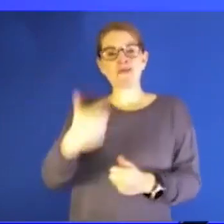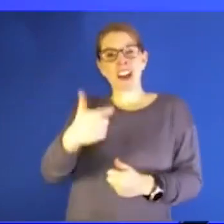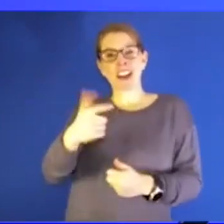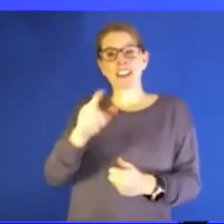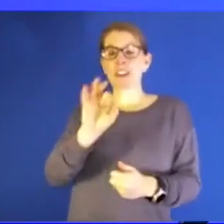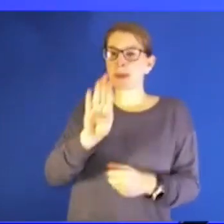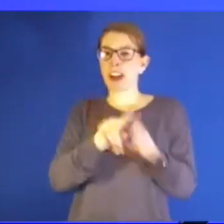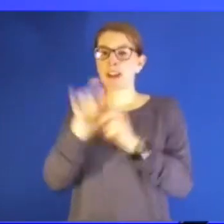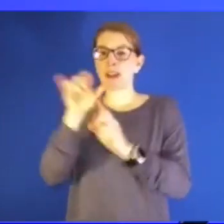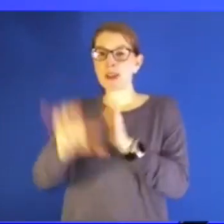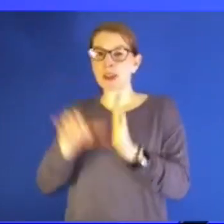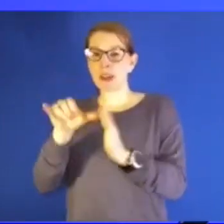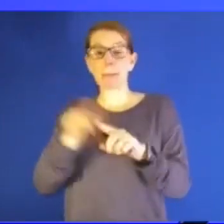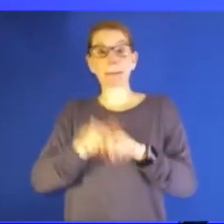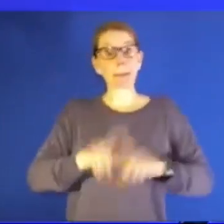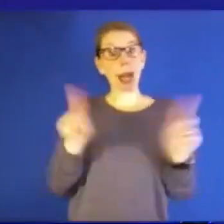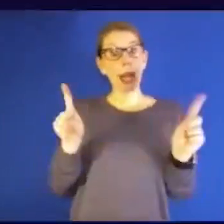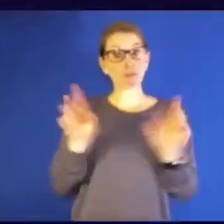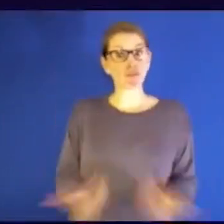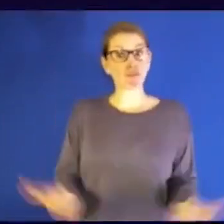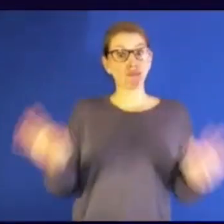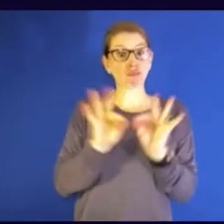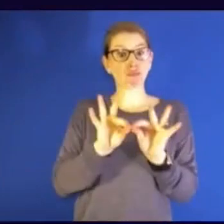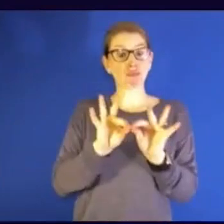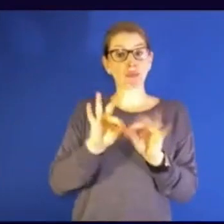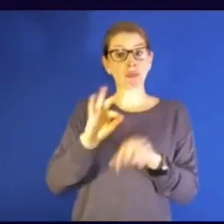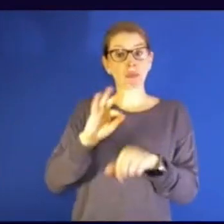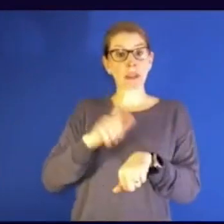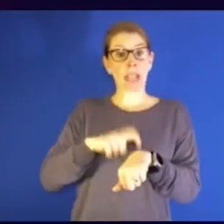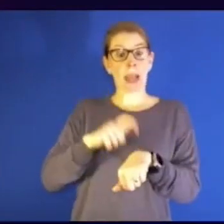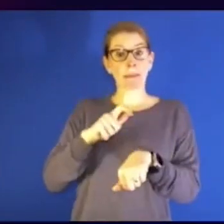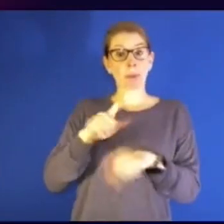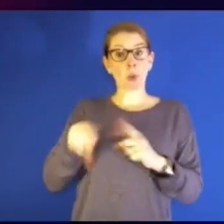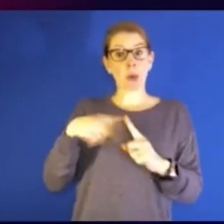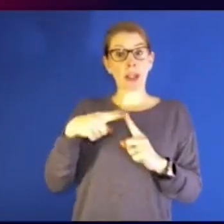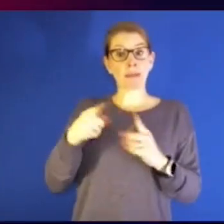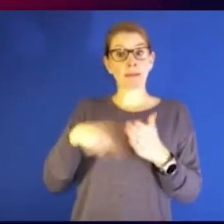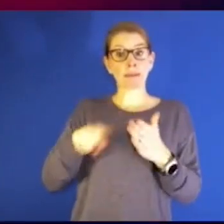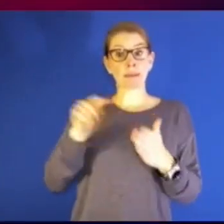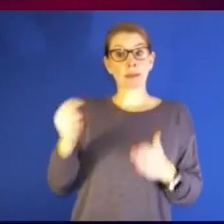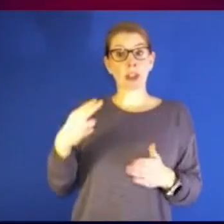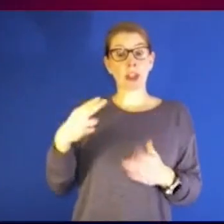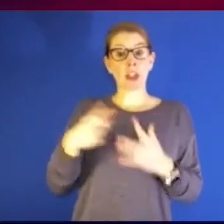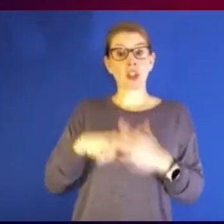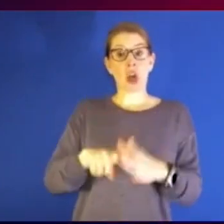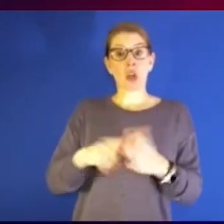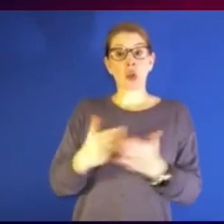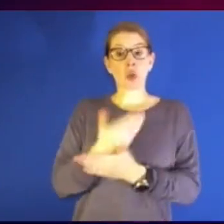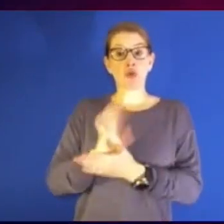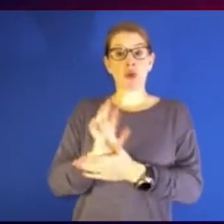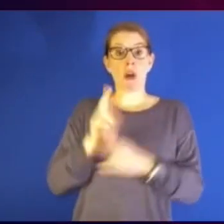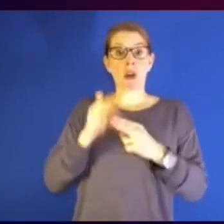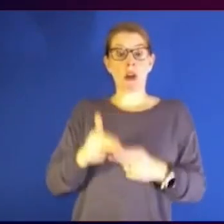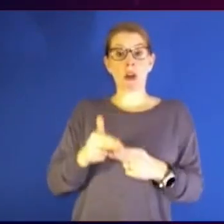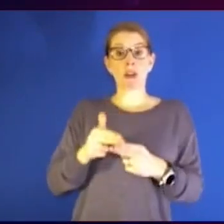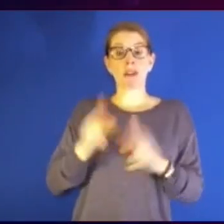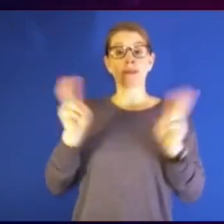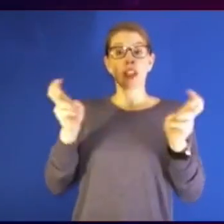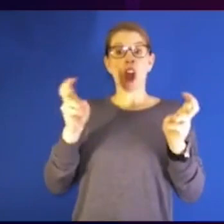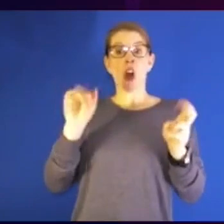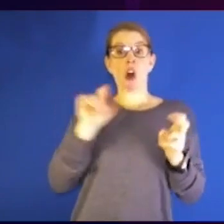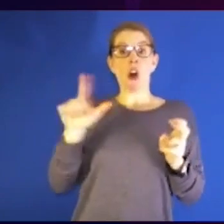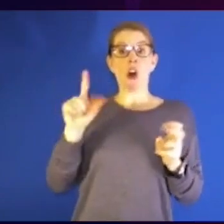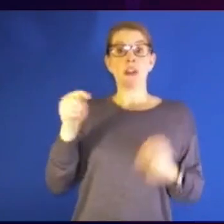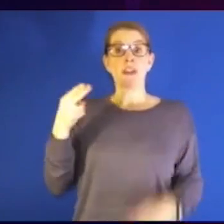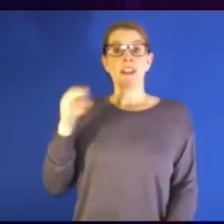YouTube. But very important, set your timer because next Thursday we launch a brand new show called All Things Heart. It will be hosted by